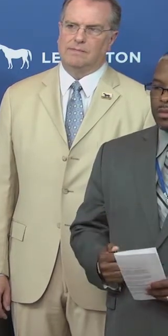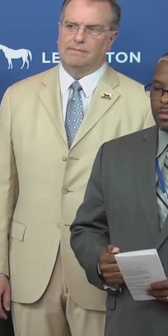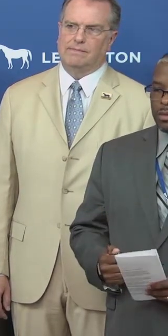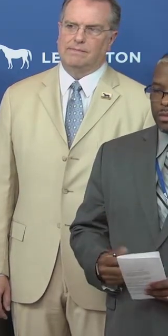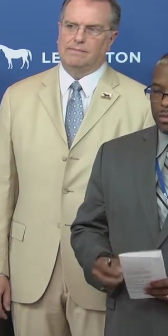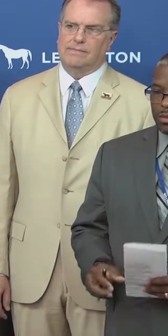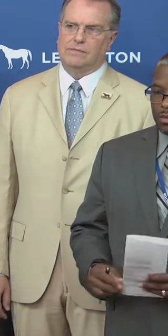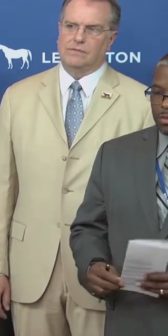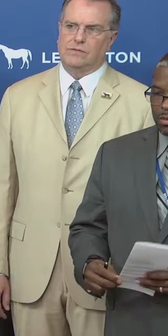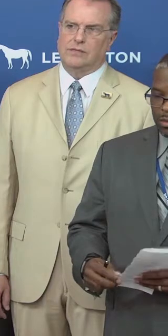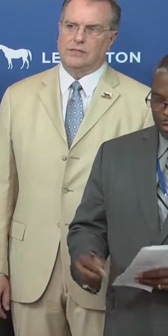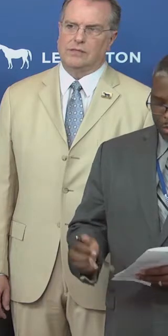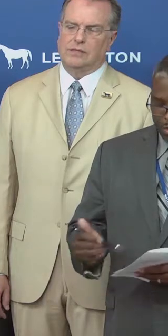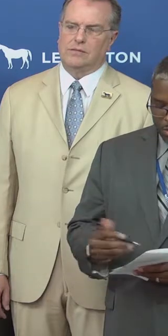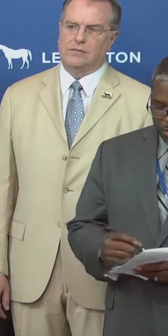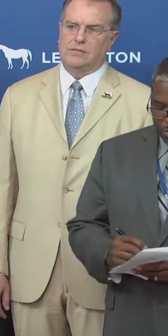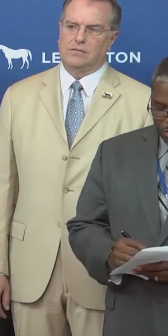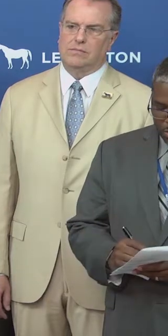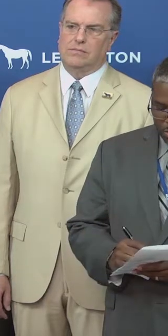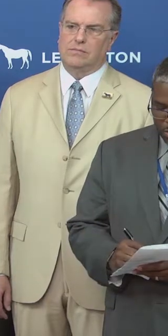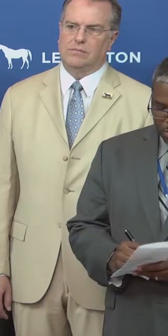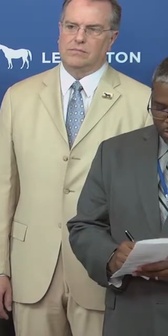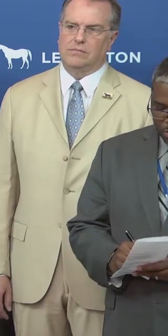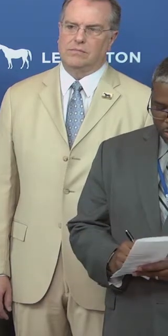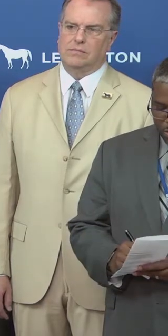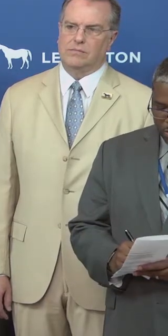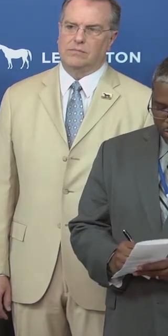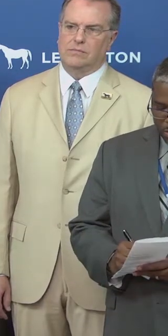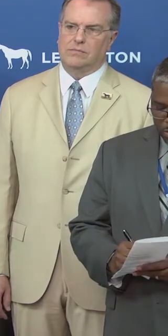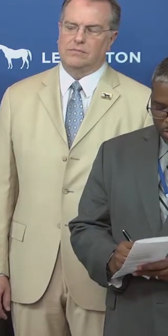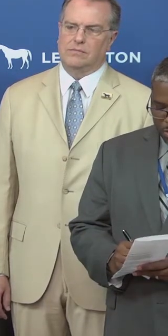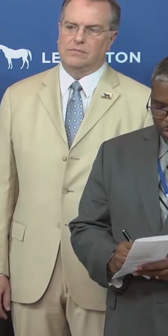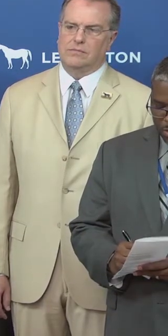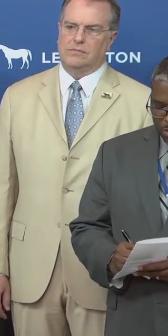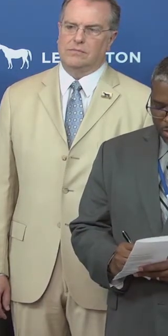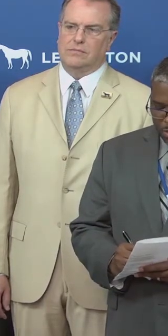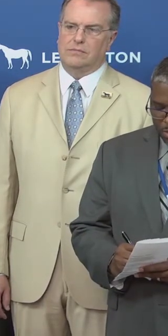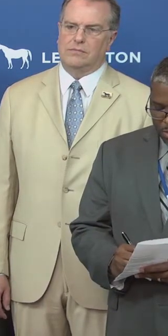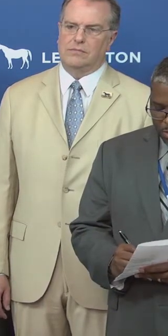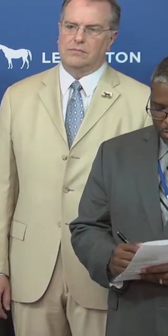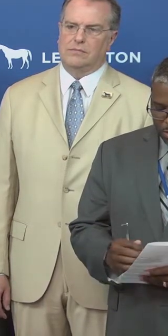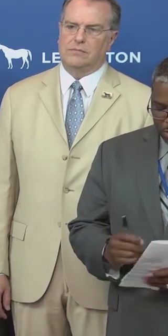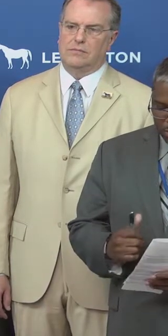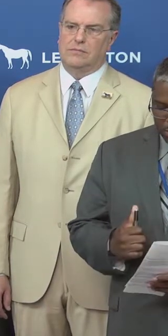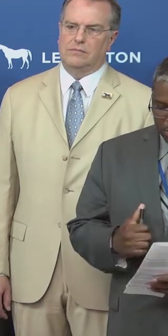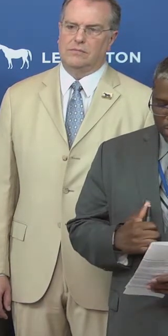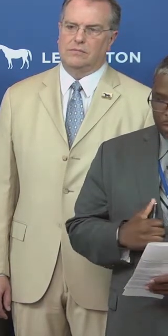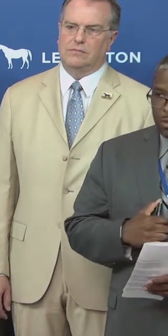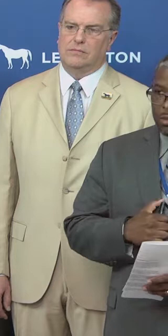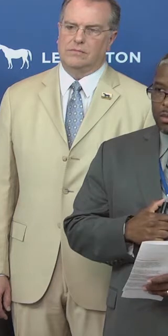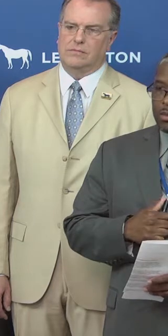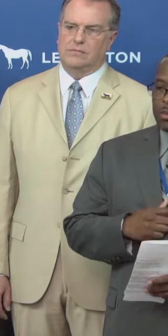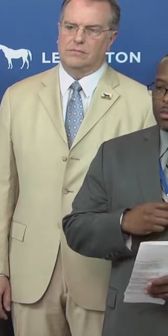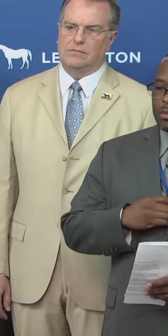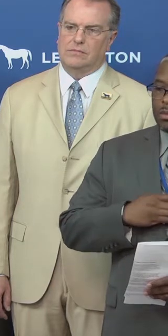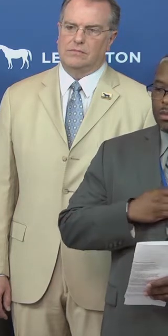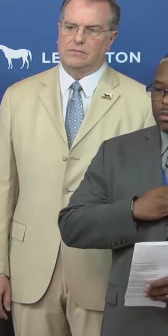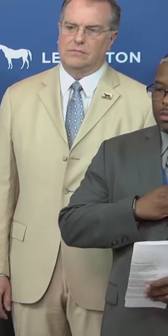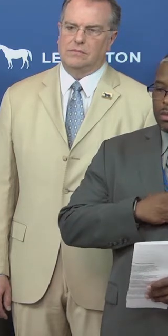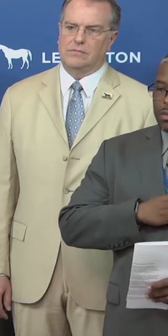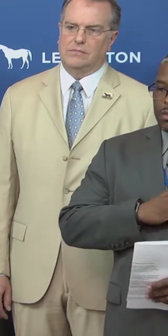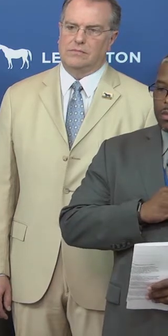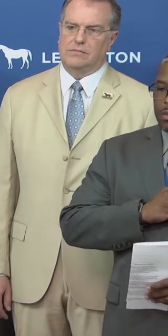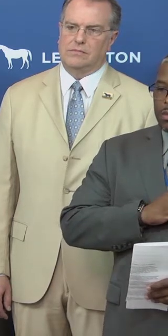Committee to look at the other side of the issue. Ways to mitigate the possible unintended negative consequences of that